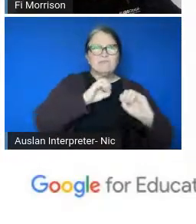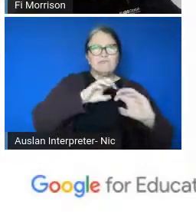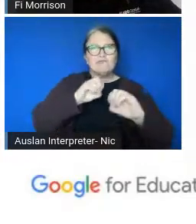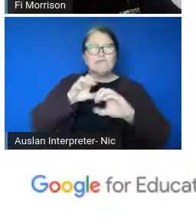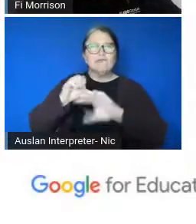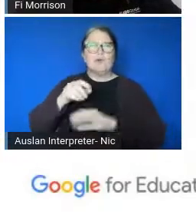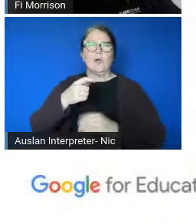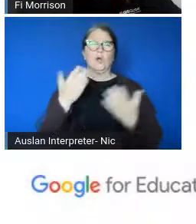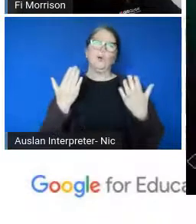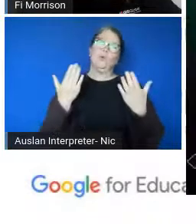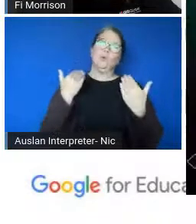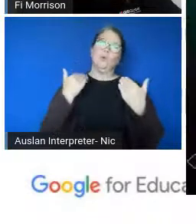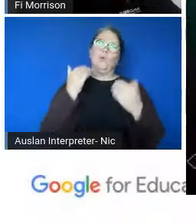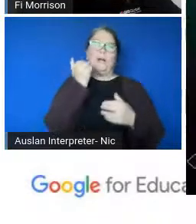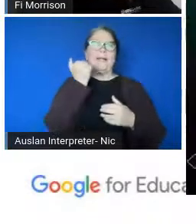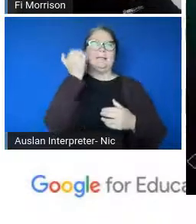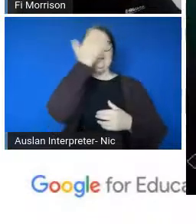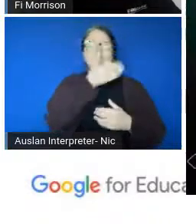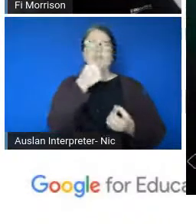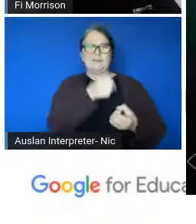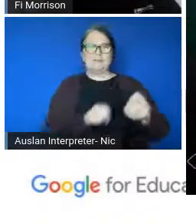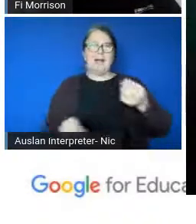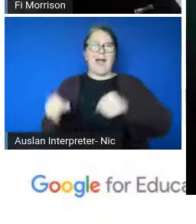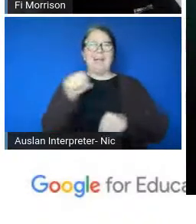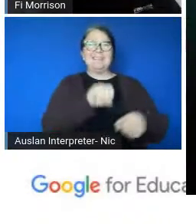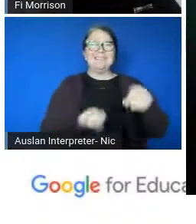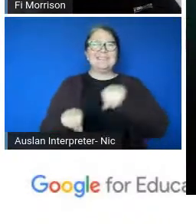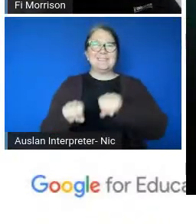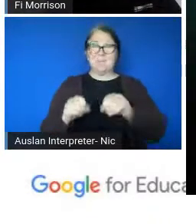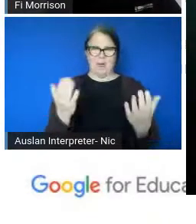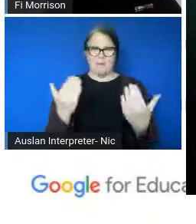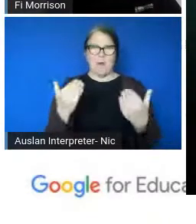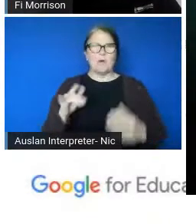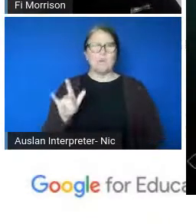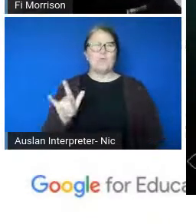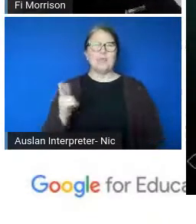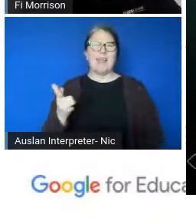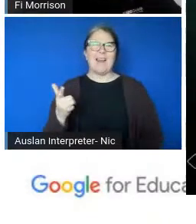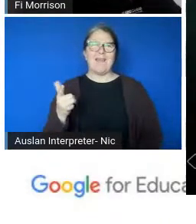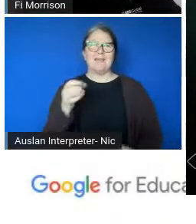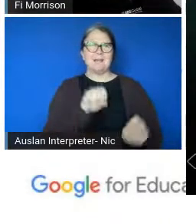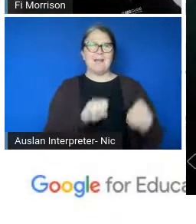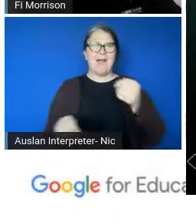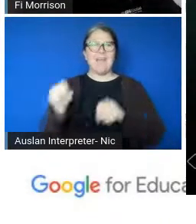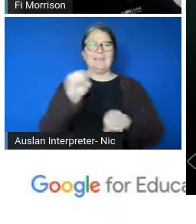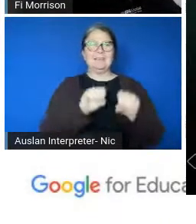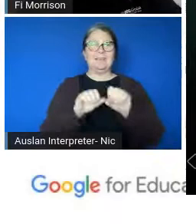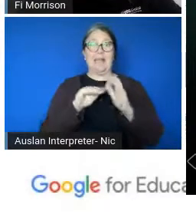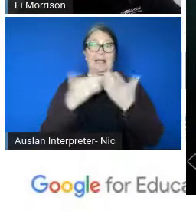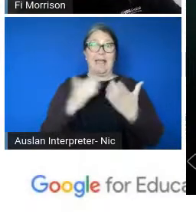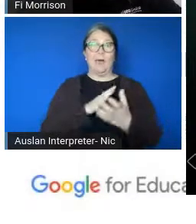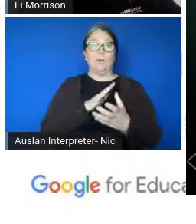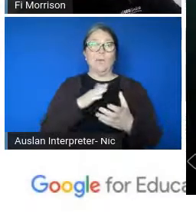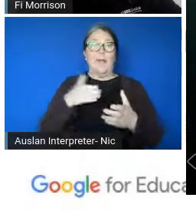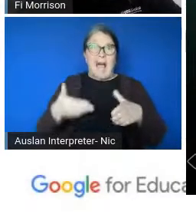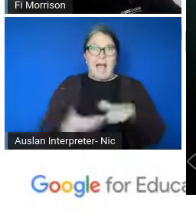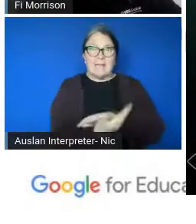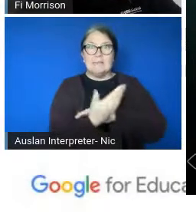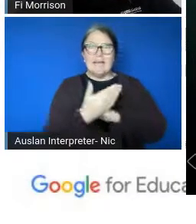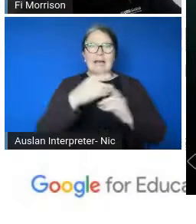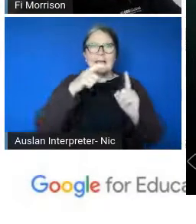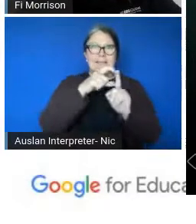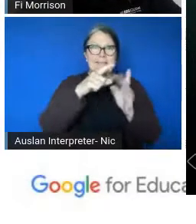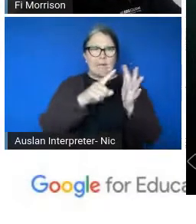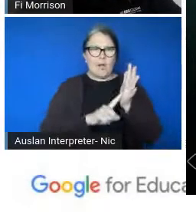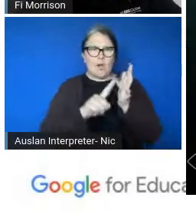from around the world. But welcome to Deadly Science. We have jumped in the DeLorean and we are here. And I'm going to hide my